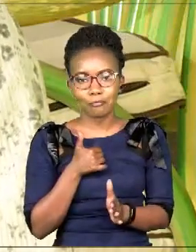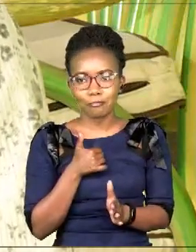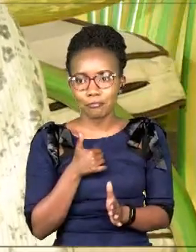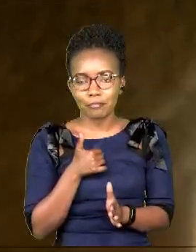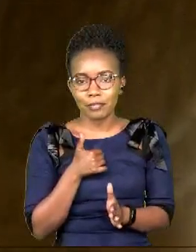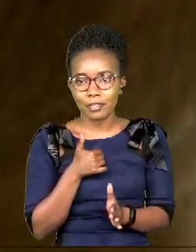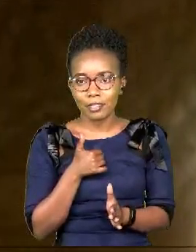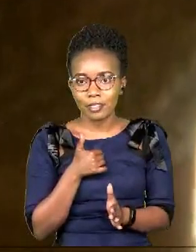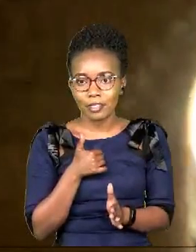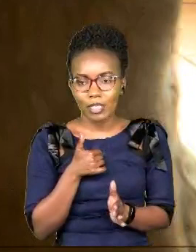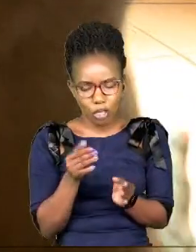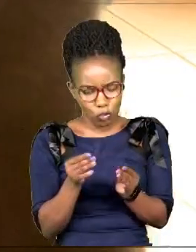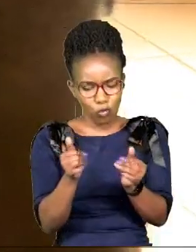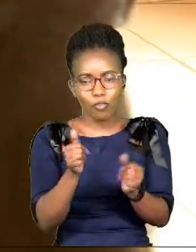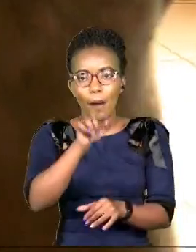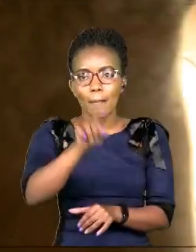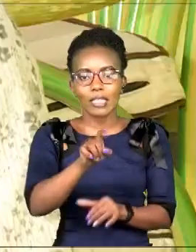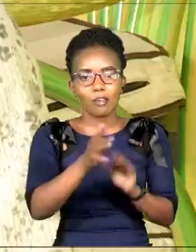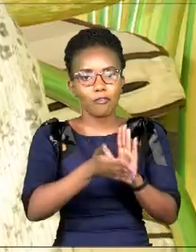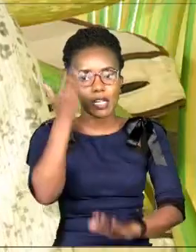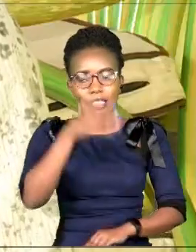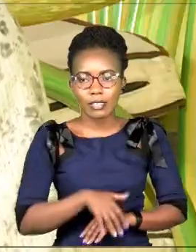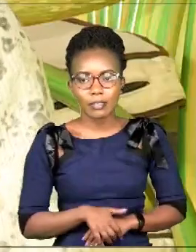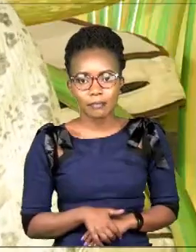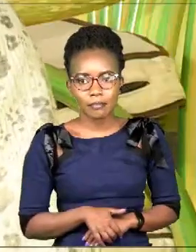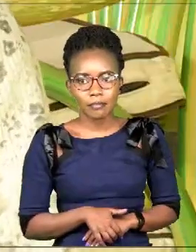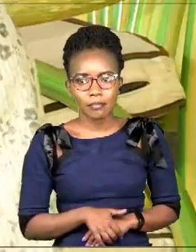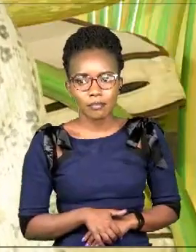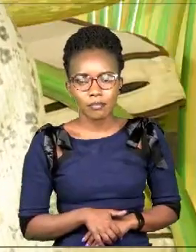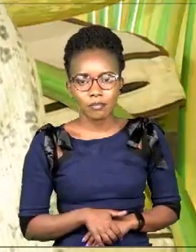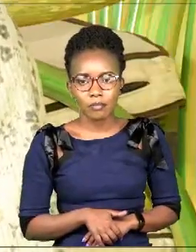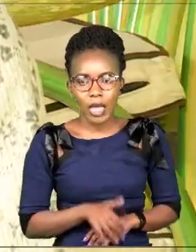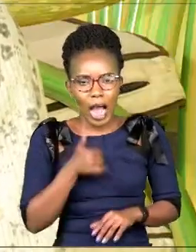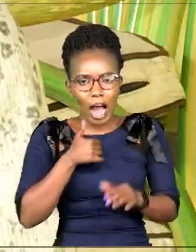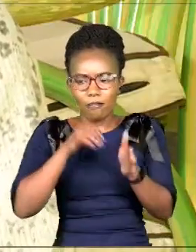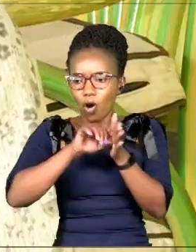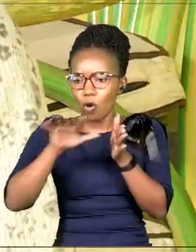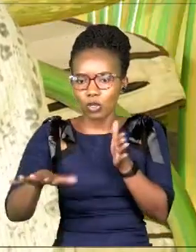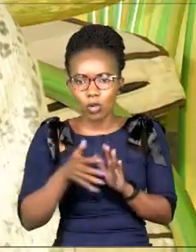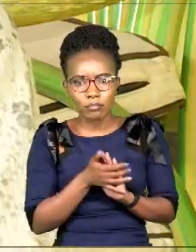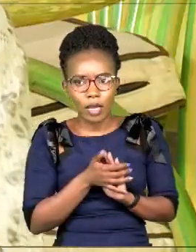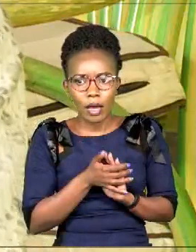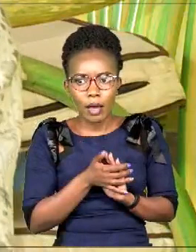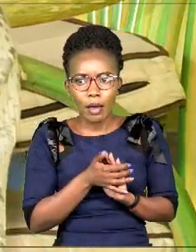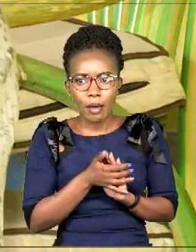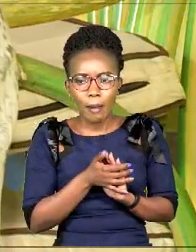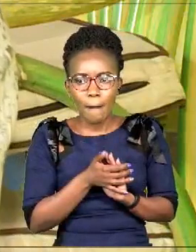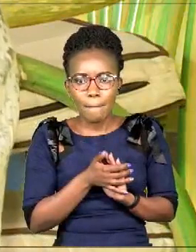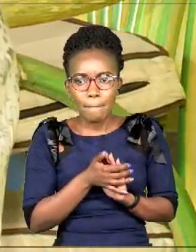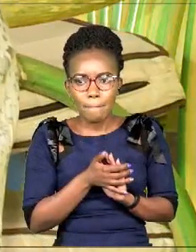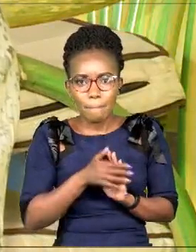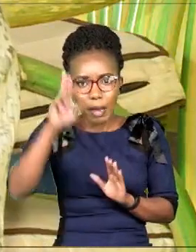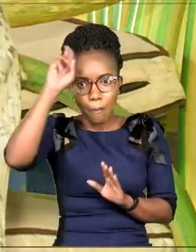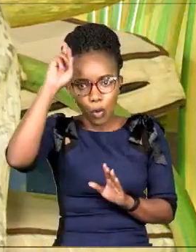security gaps that need to be addressed urgently. I heard about omissions by the wardens, but I don't believe that is the